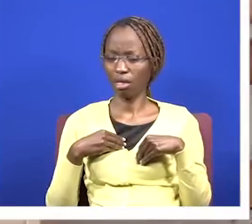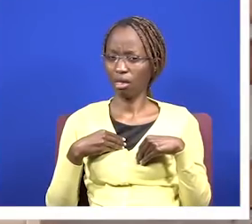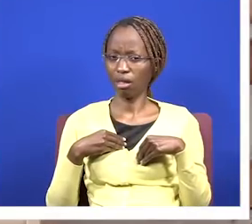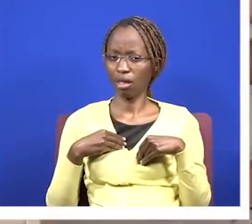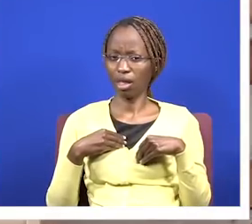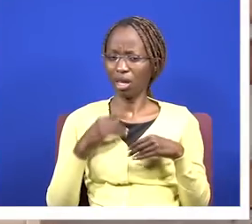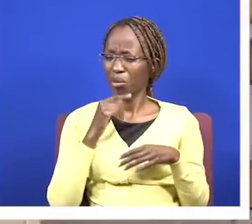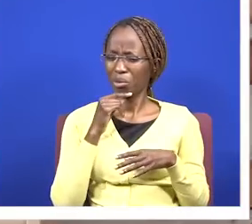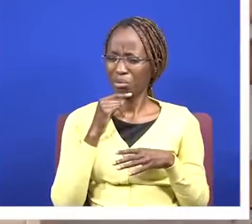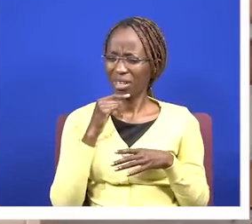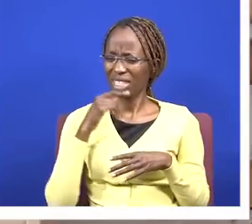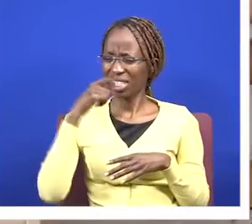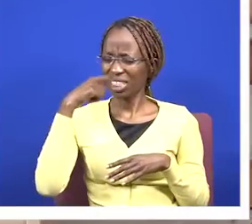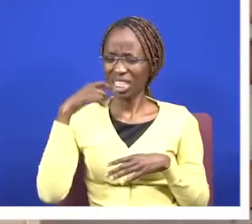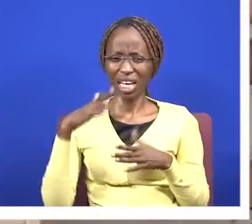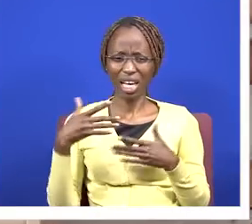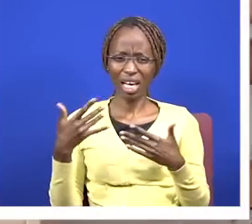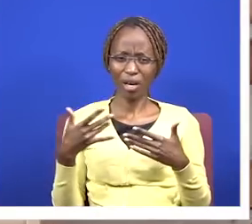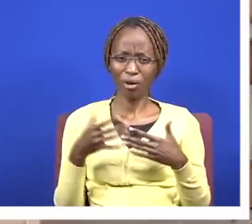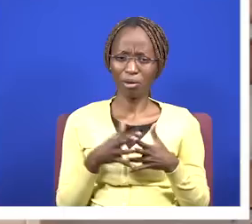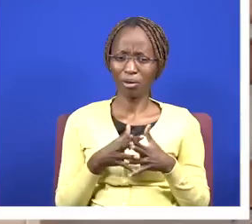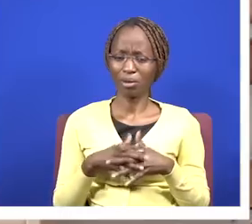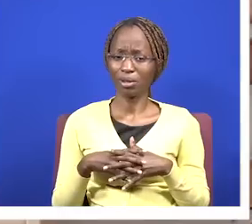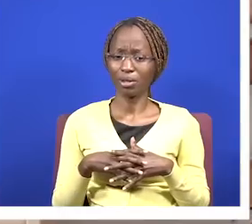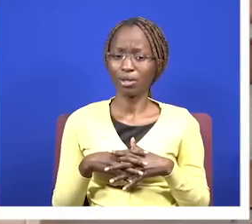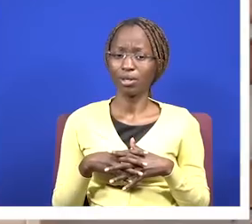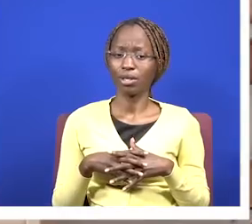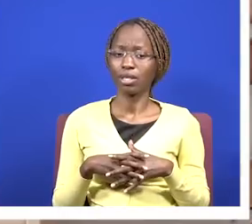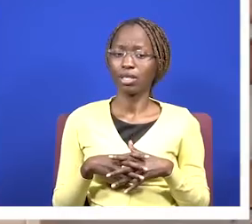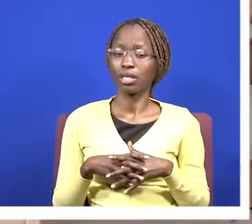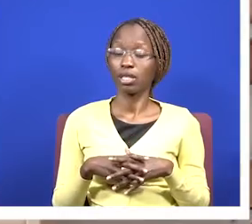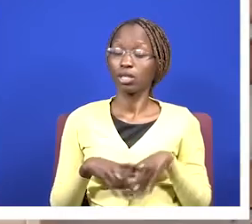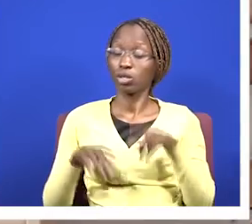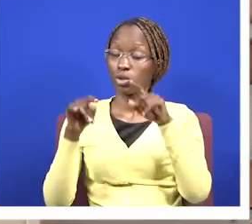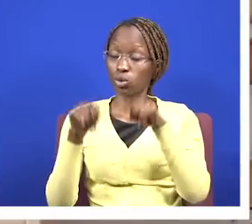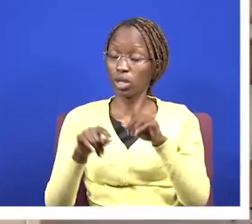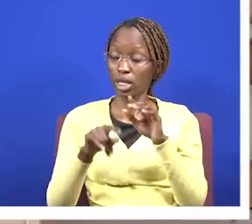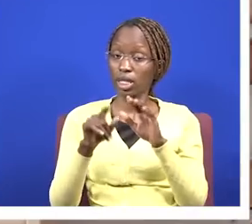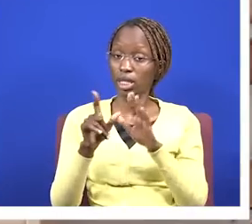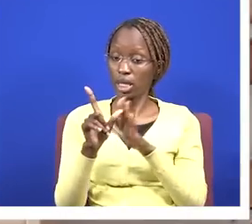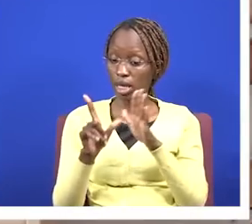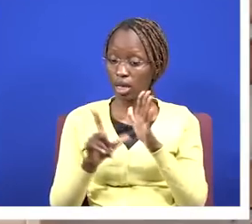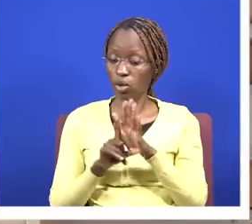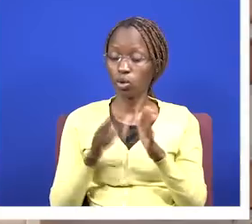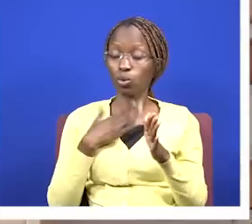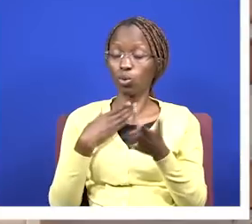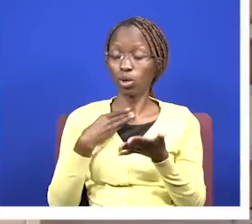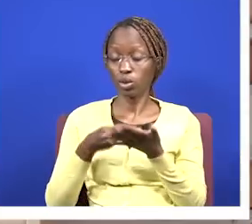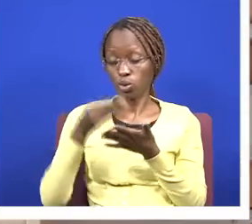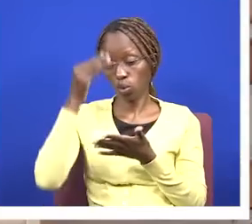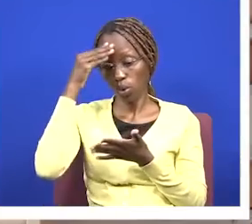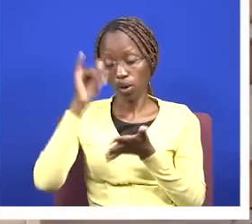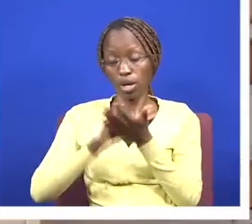wonder. That would be quite a sight. Okay? Now, in our lesson, we're going to learn that God